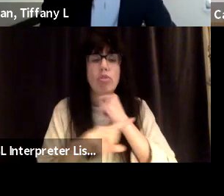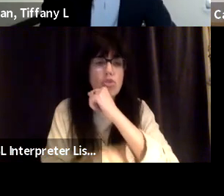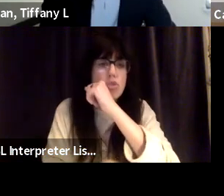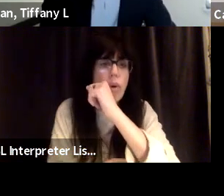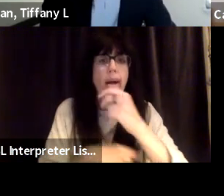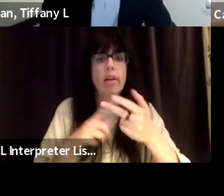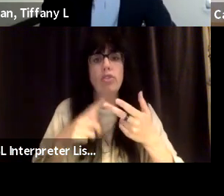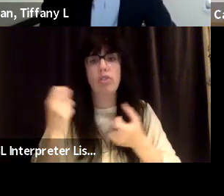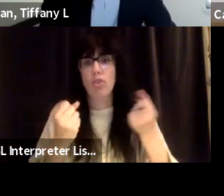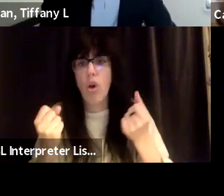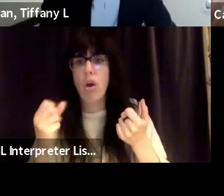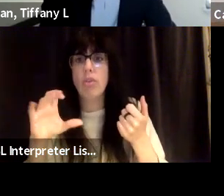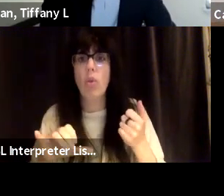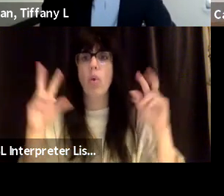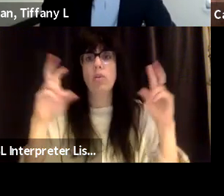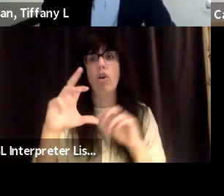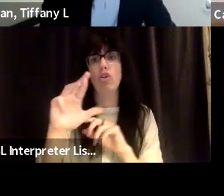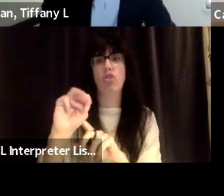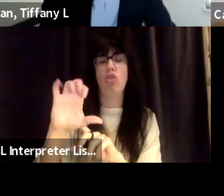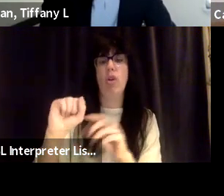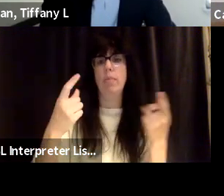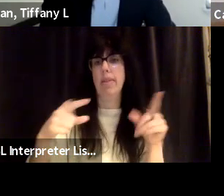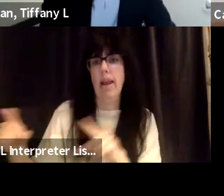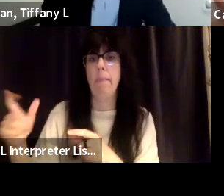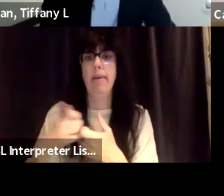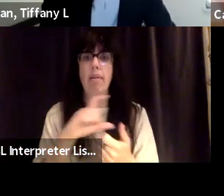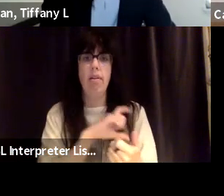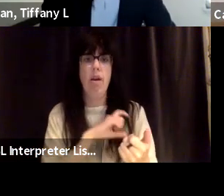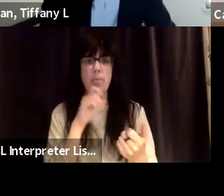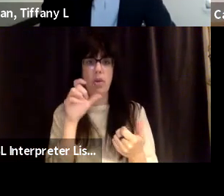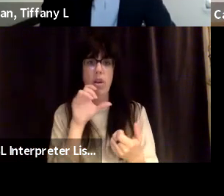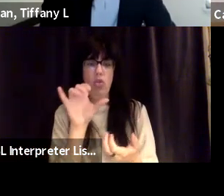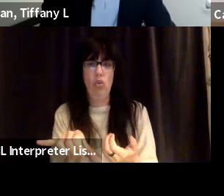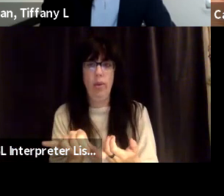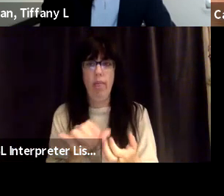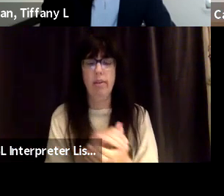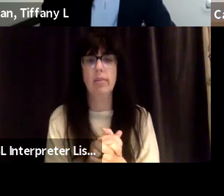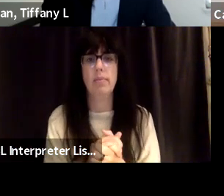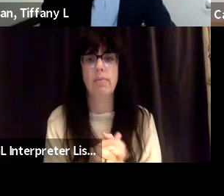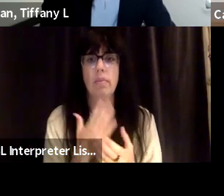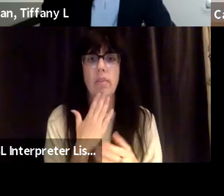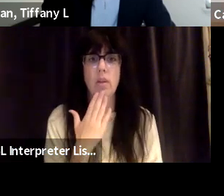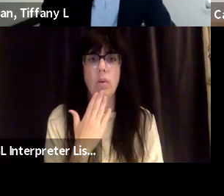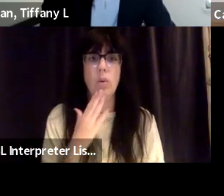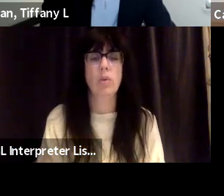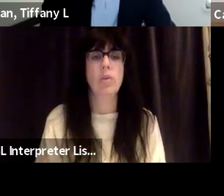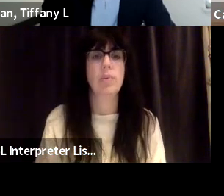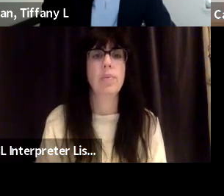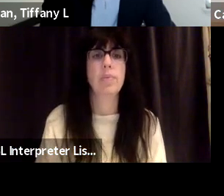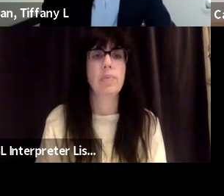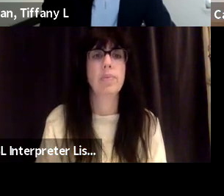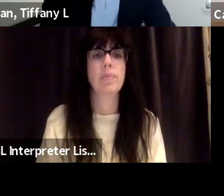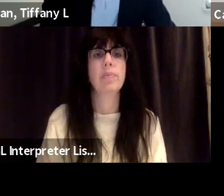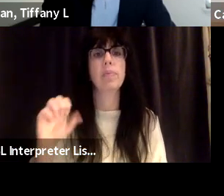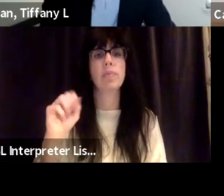crimes, in theory. These are crimes that are being happening in our district, and cops aren't doing those kind of crimes. They're not preventing that kind of crime. Yeah, it's so